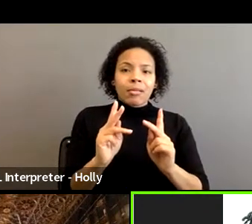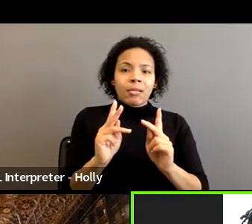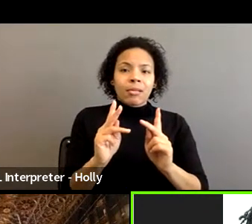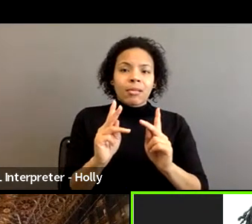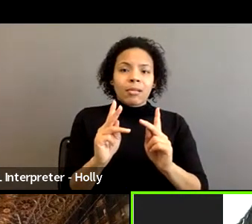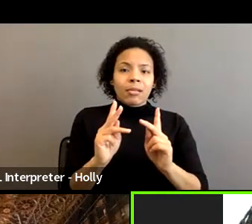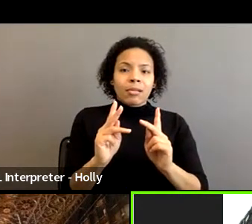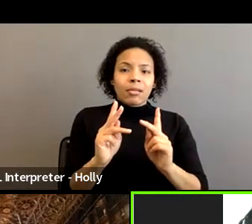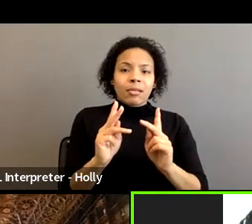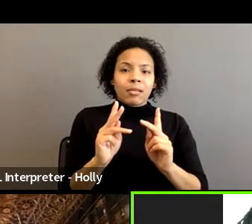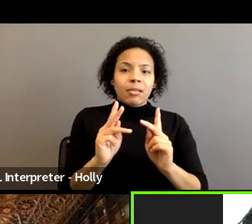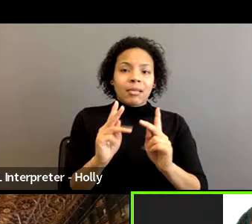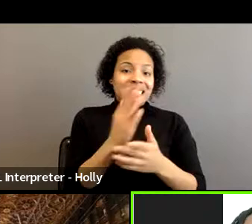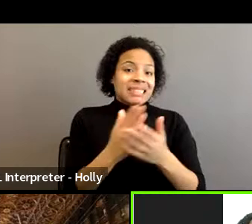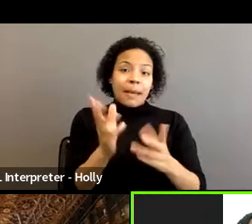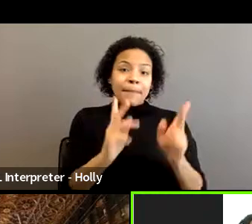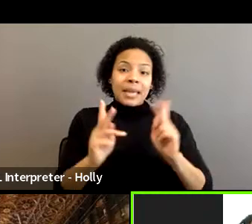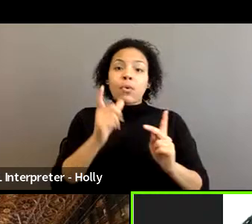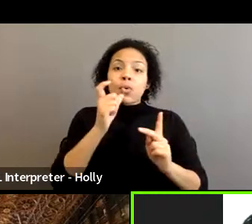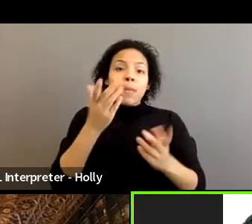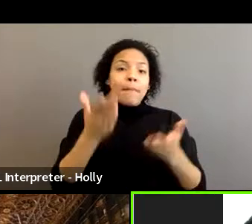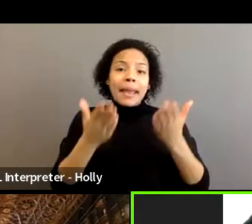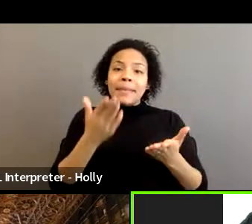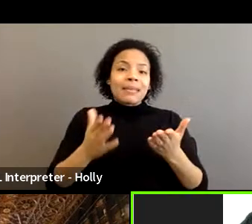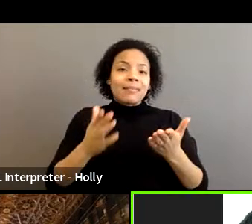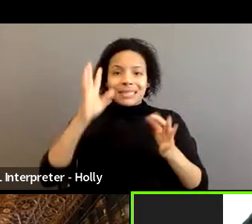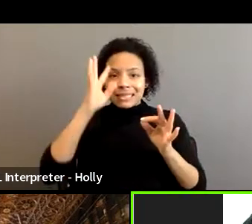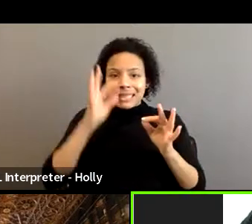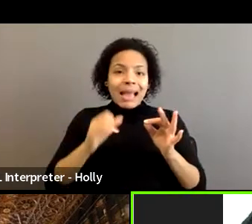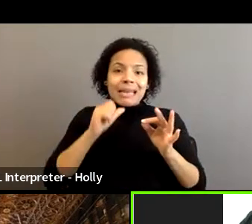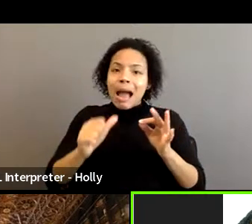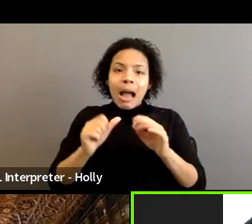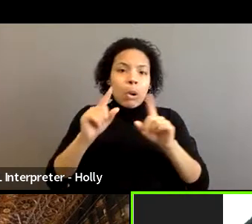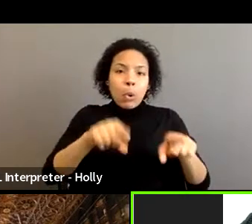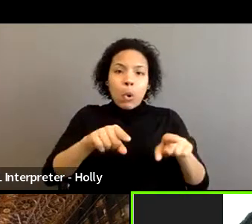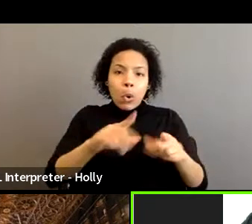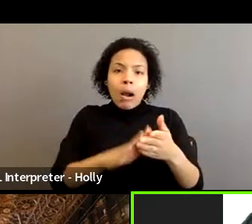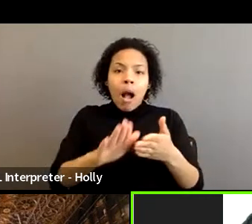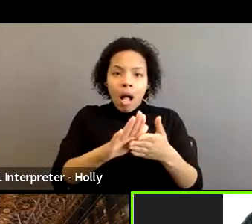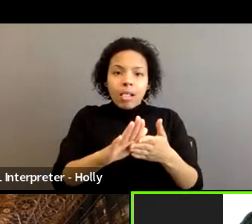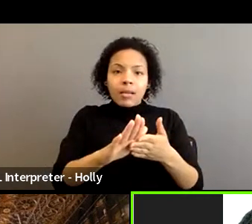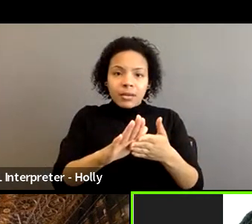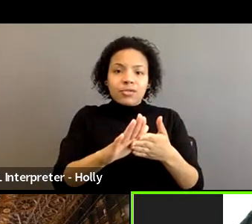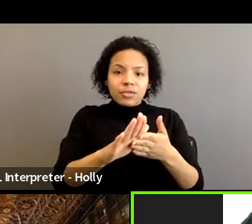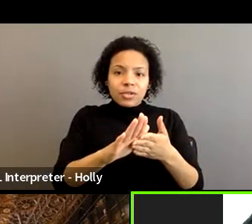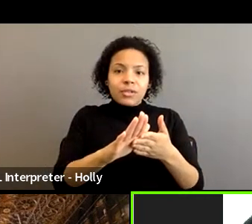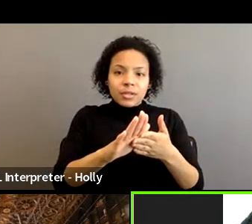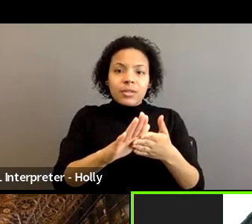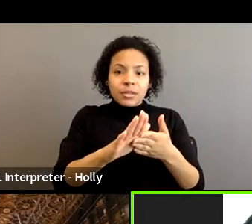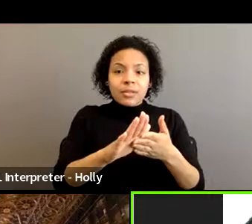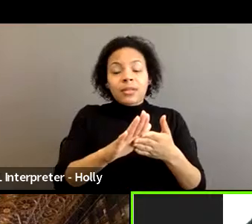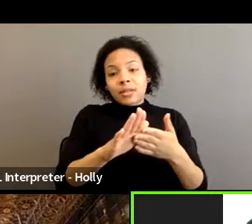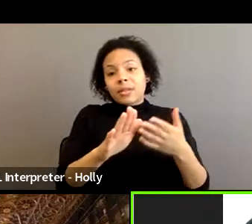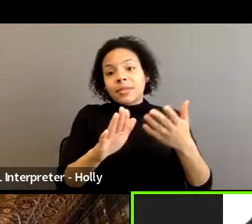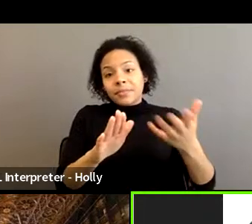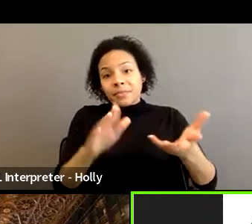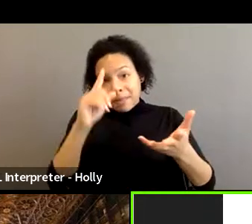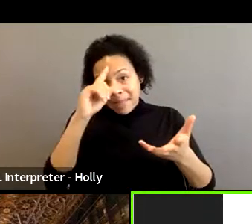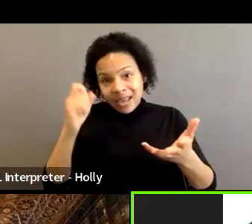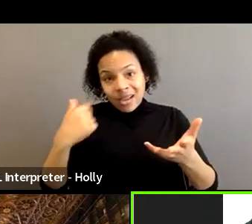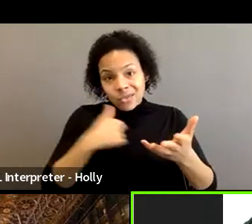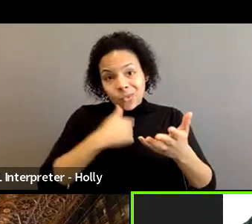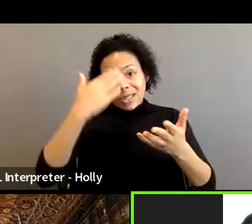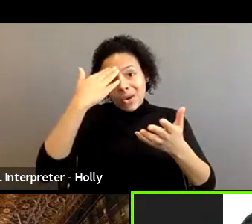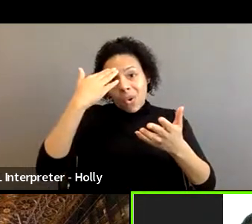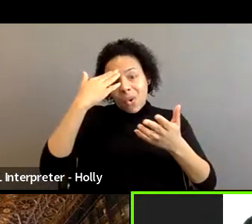driven towards going to college, because that definitely shapes the perspective socially and culturally about the Black people within the community, and that there is a